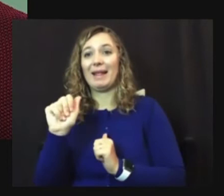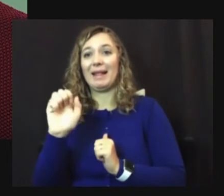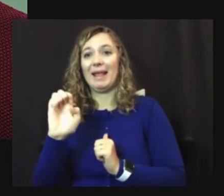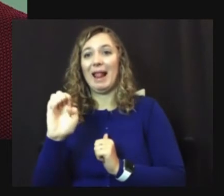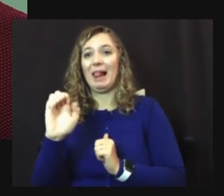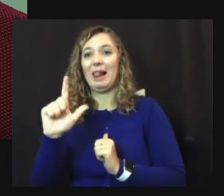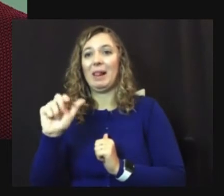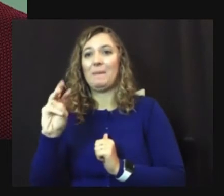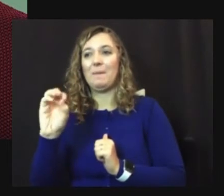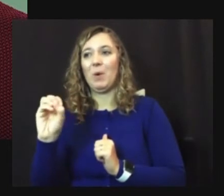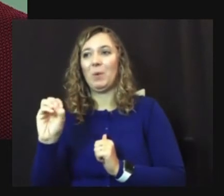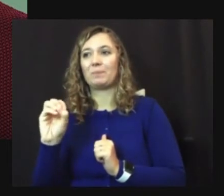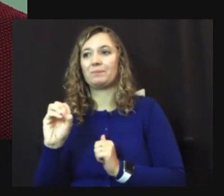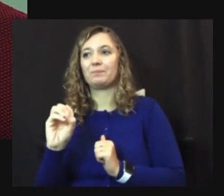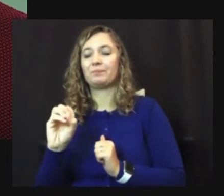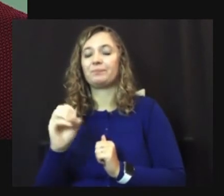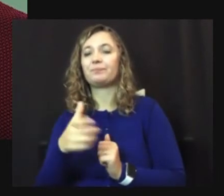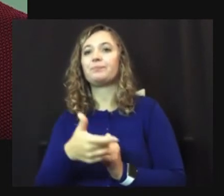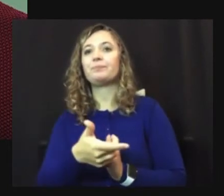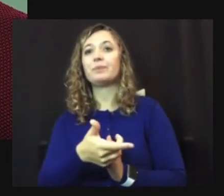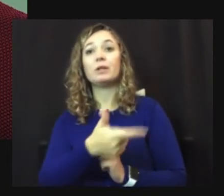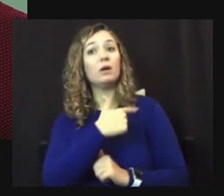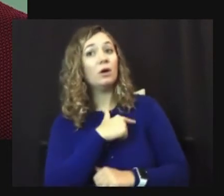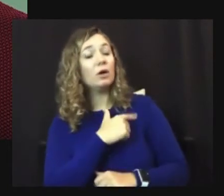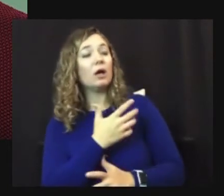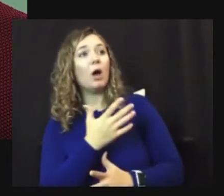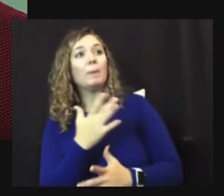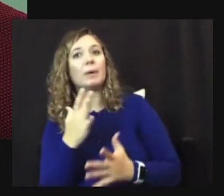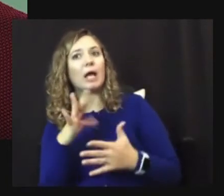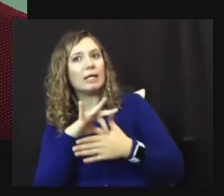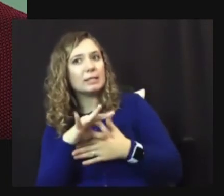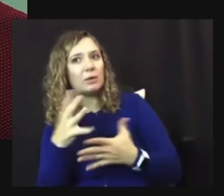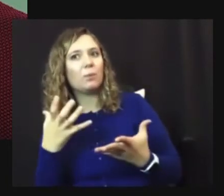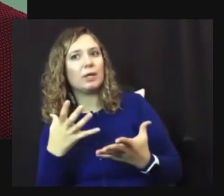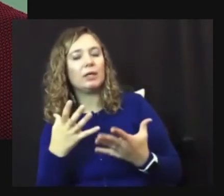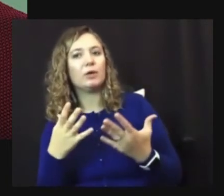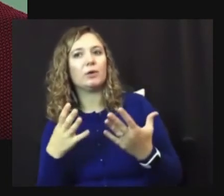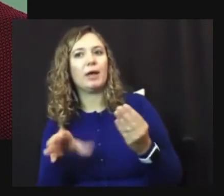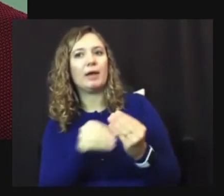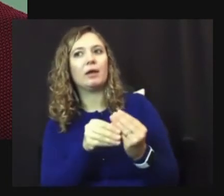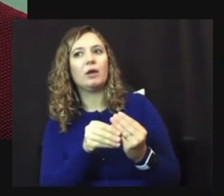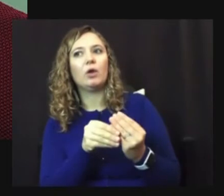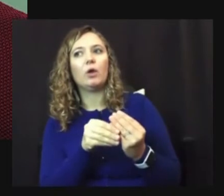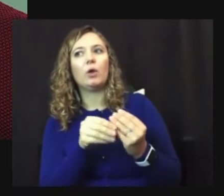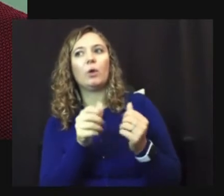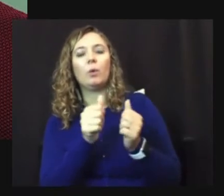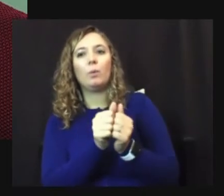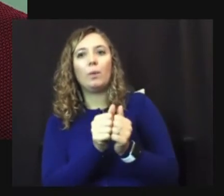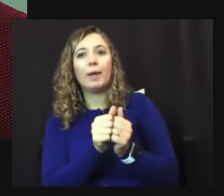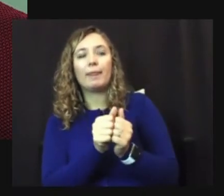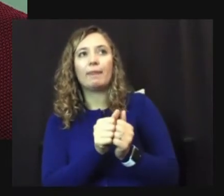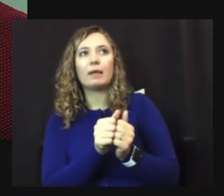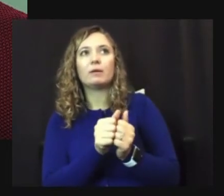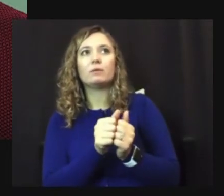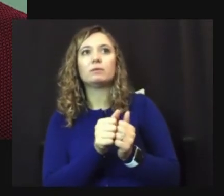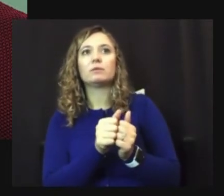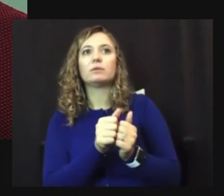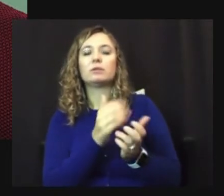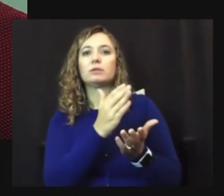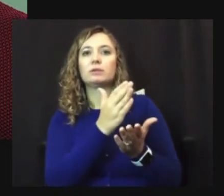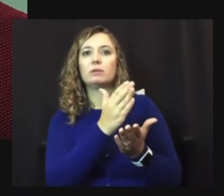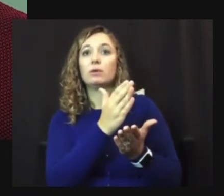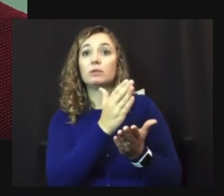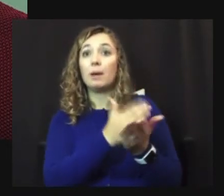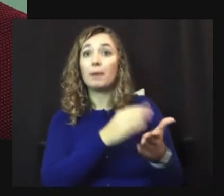Context. I was going to say something about context. What I can do with relative ease in one context, I am incapable of doing in another context. And